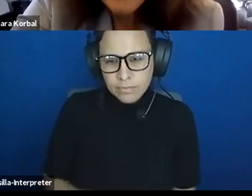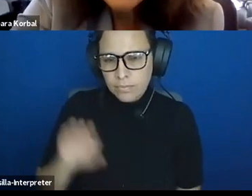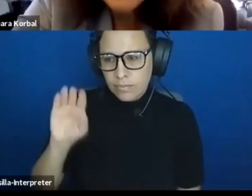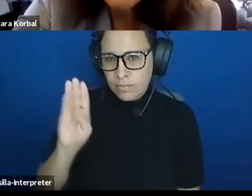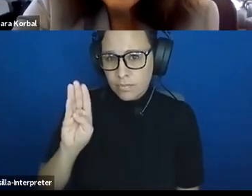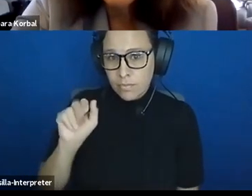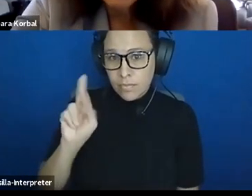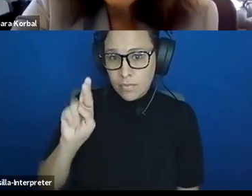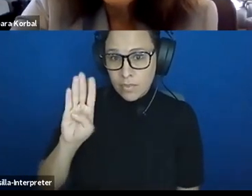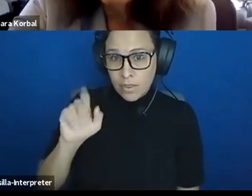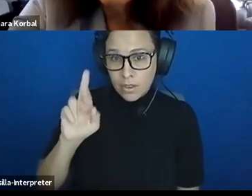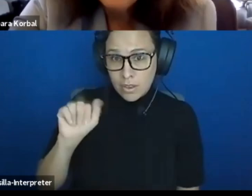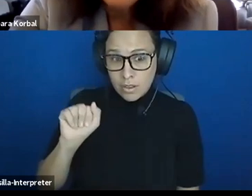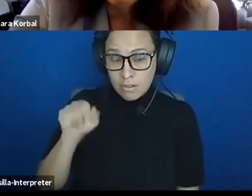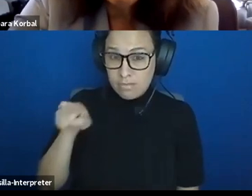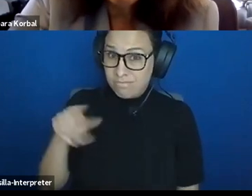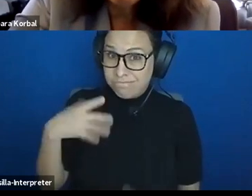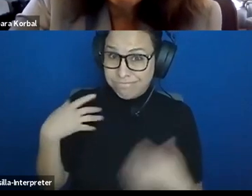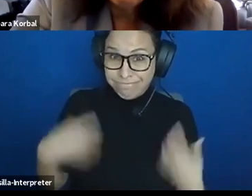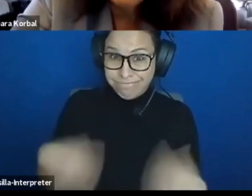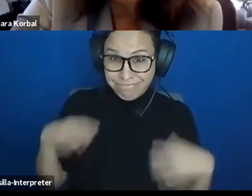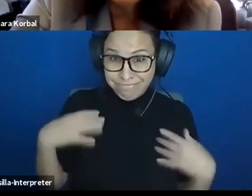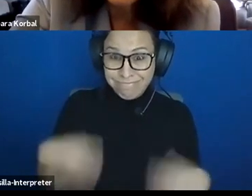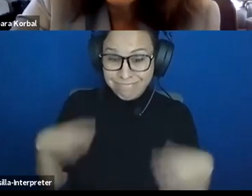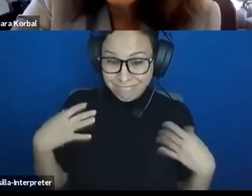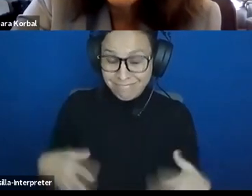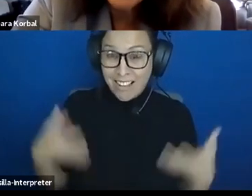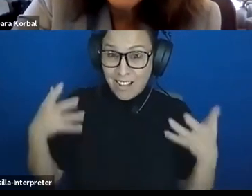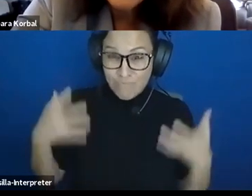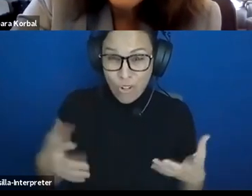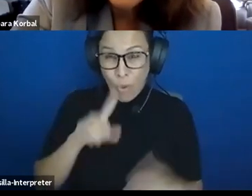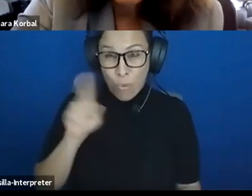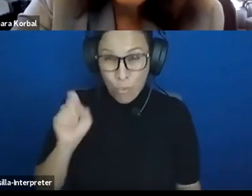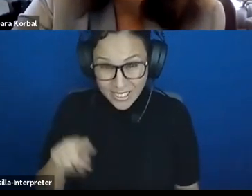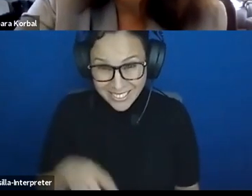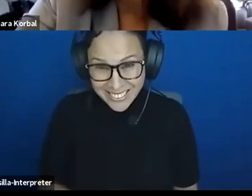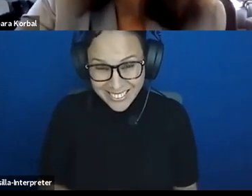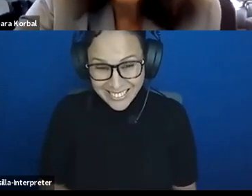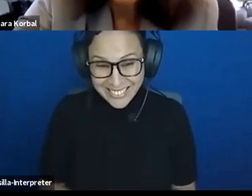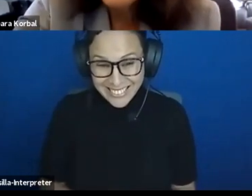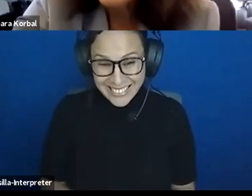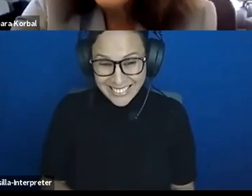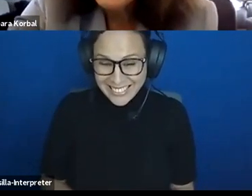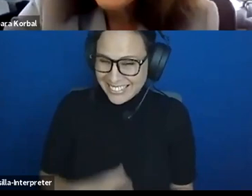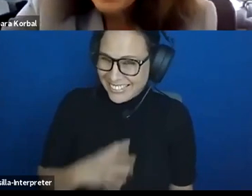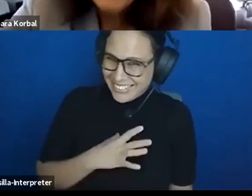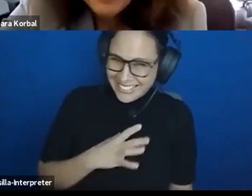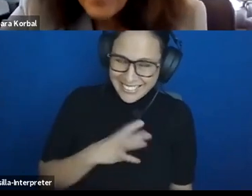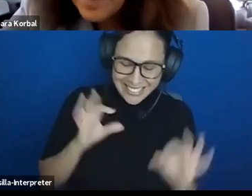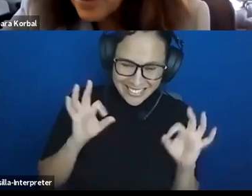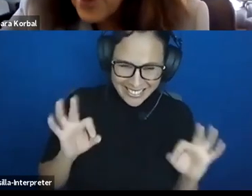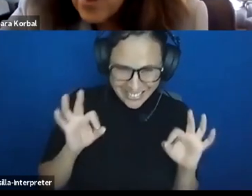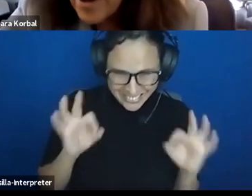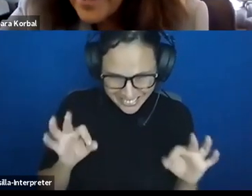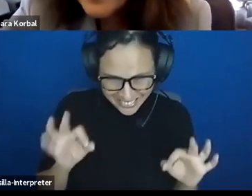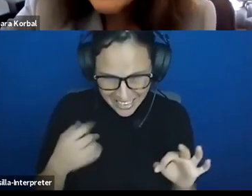Okay, that's like a loaded five-barreled question. So sorry. I know that's okay. I haven't